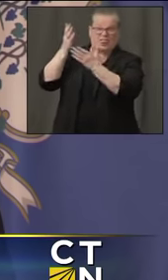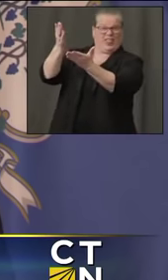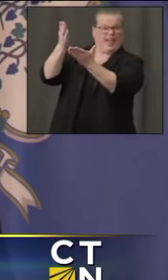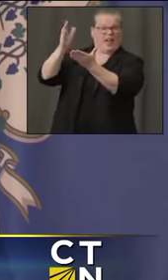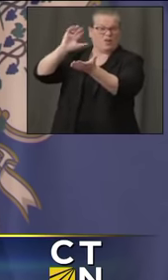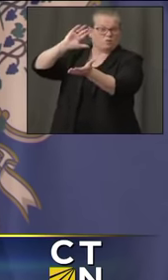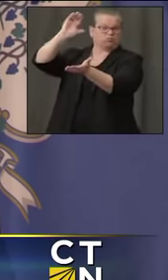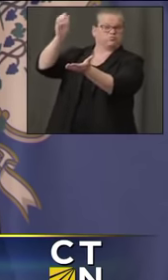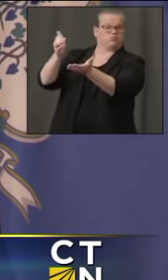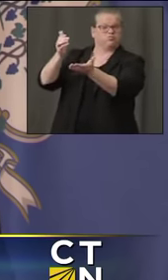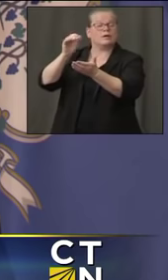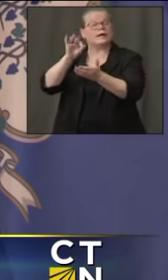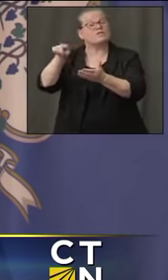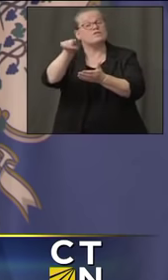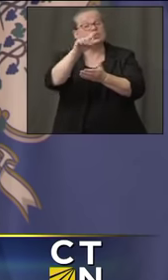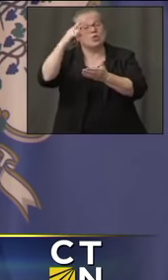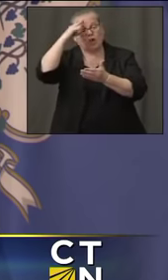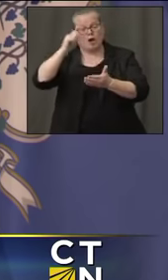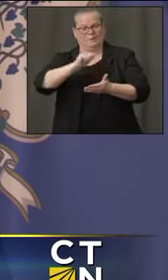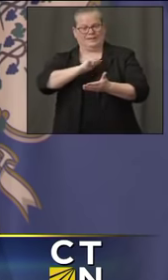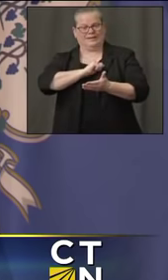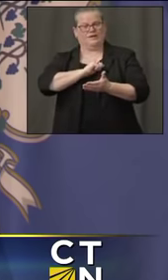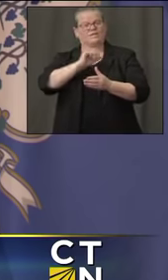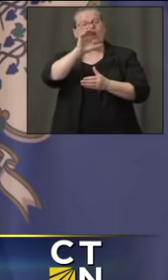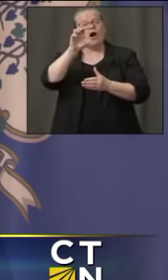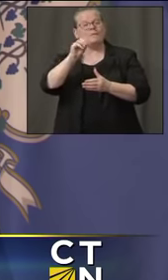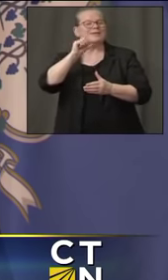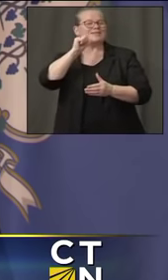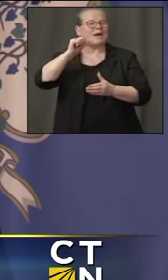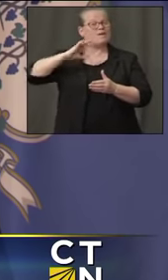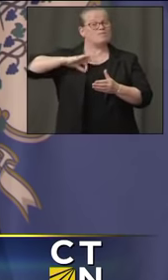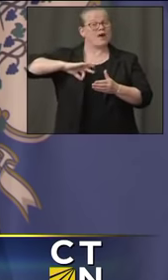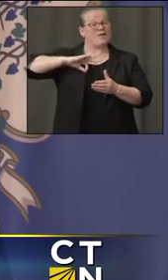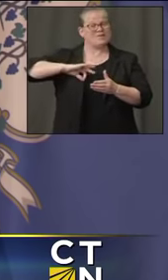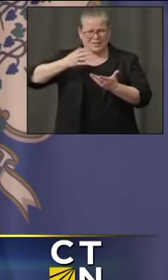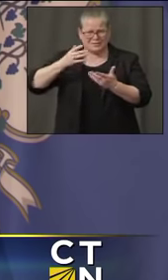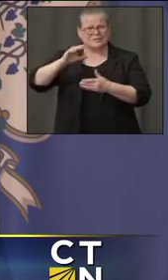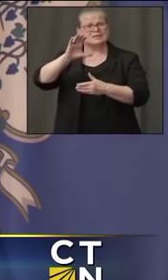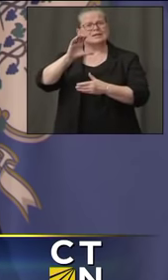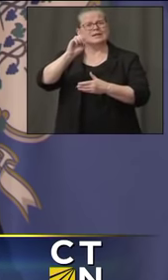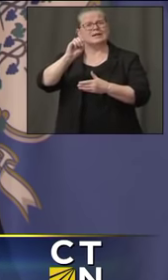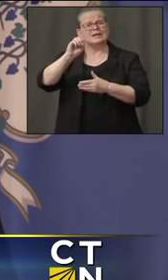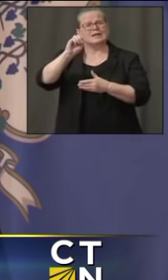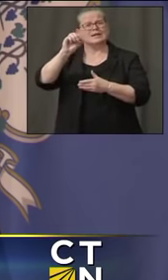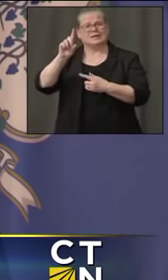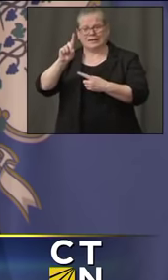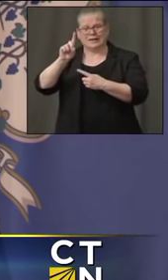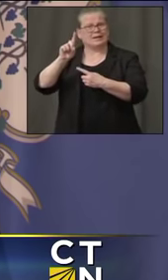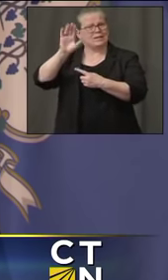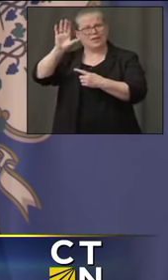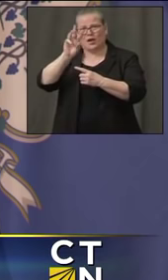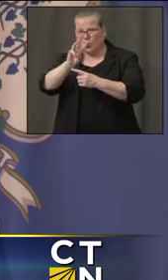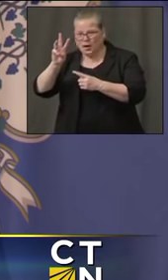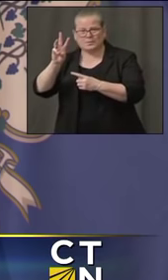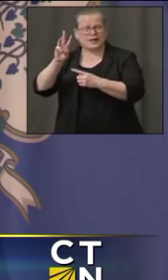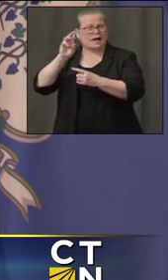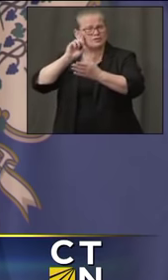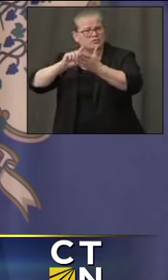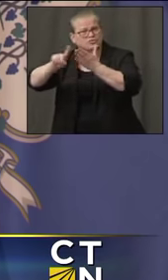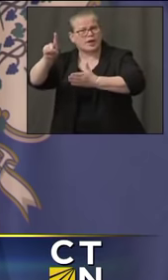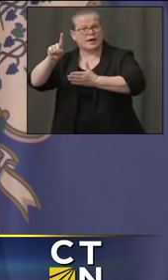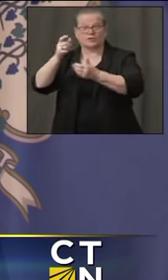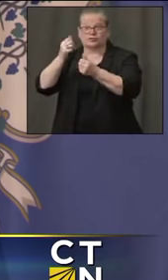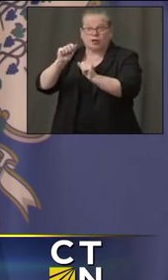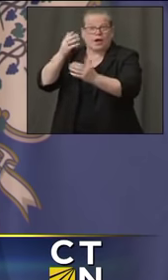as a not-for-profit you weren't eligible, go to DECD, go to their website, and we can see if we can get you in that queue while there's